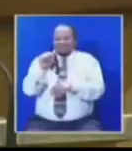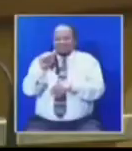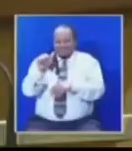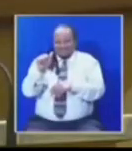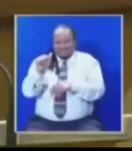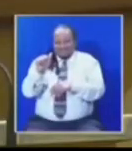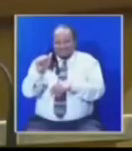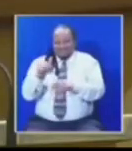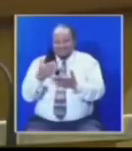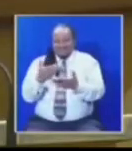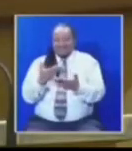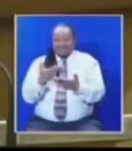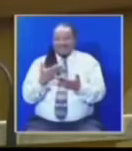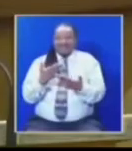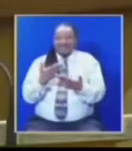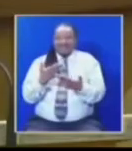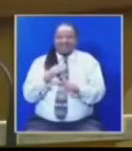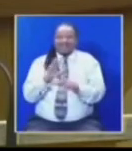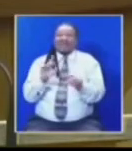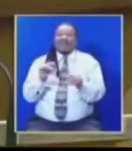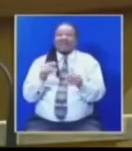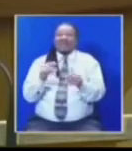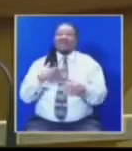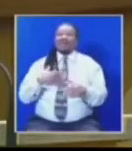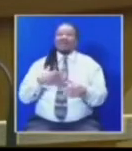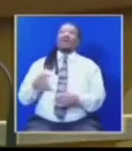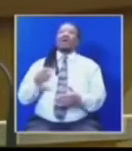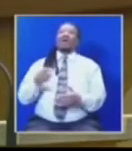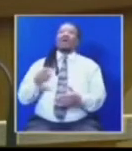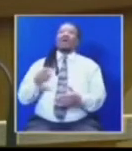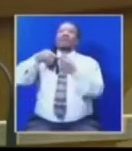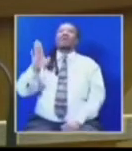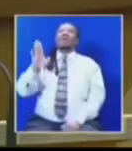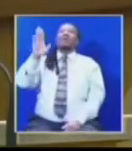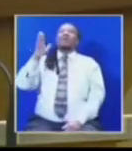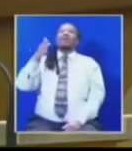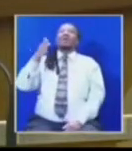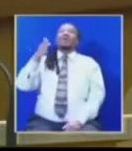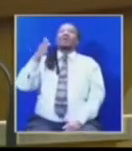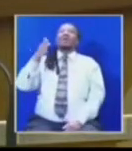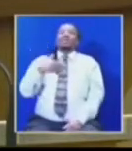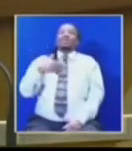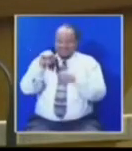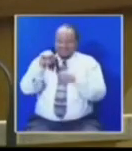A man stand up. Point of order. Yes. Nkandla.